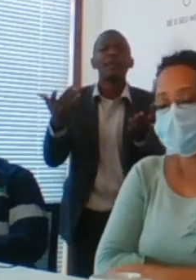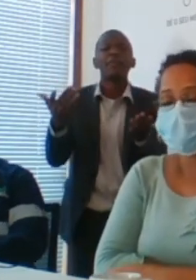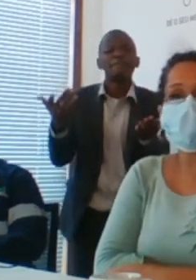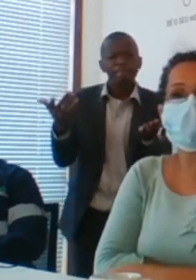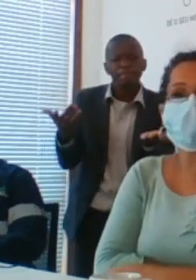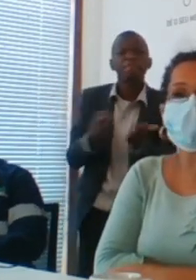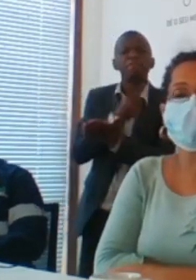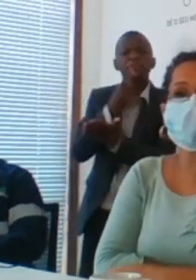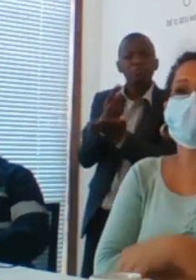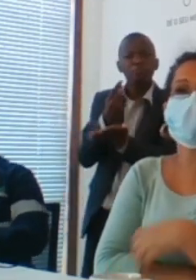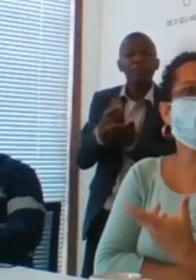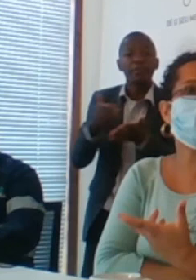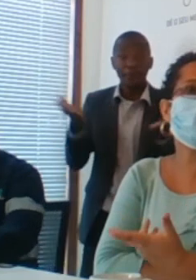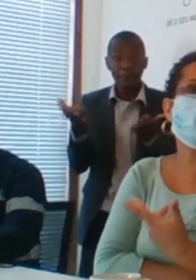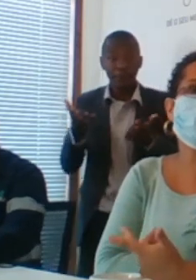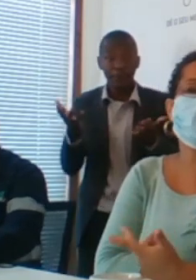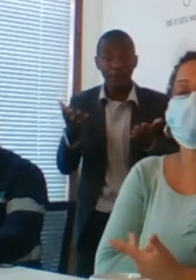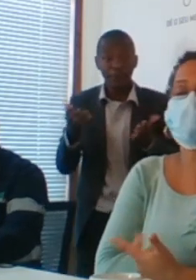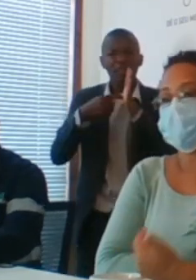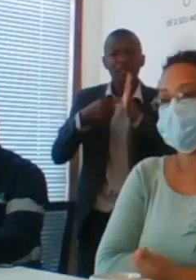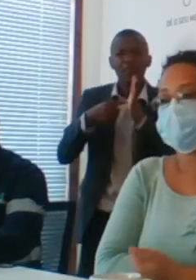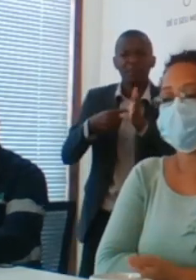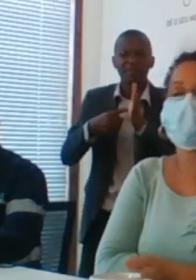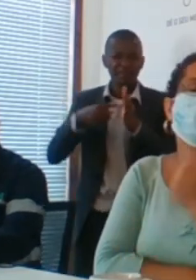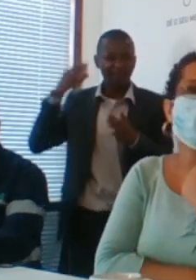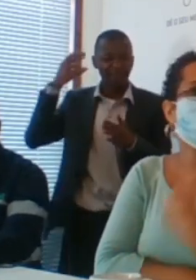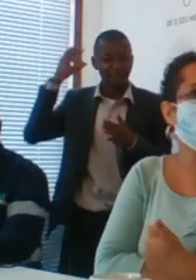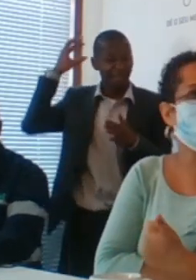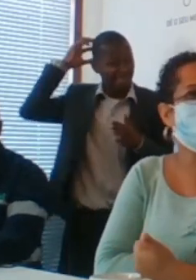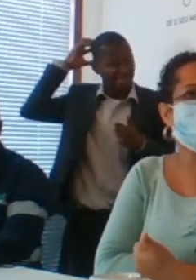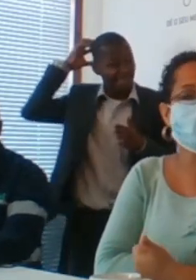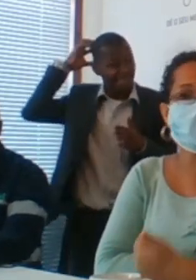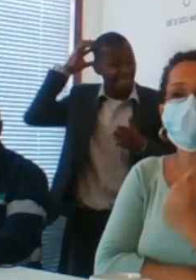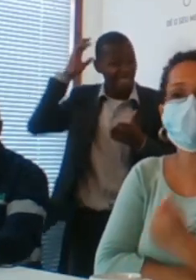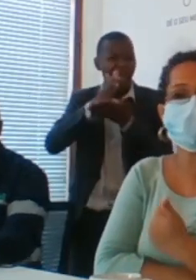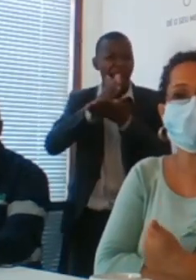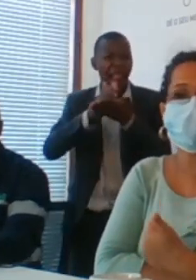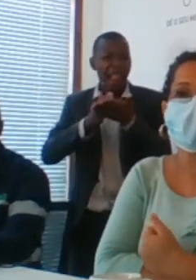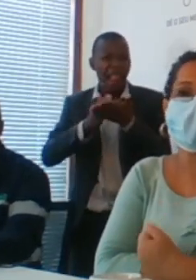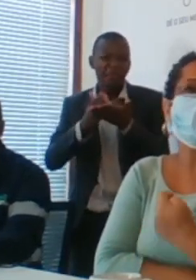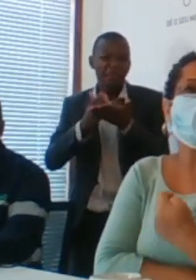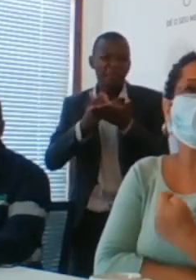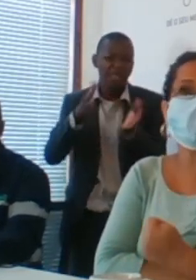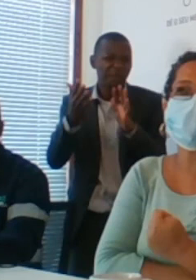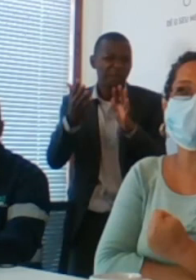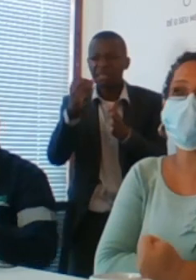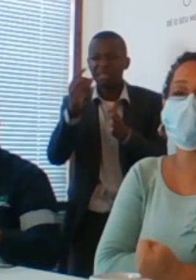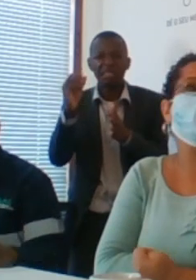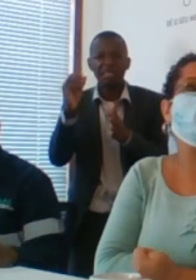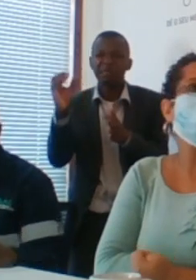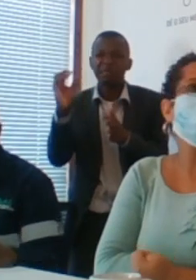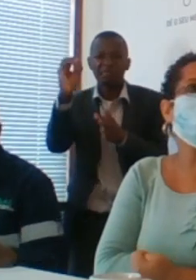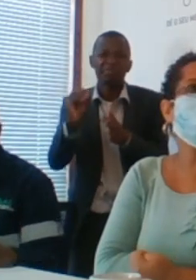inclusion is because if clinically the brain is functioning at 100%, if you can learn, if you can